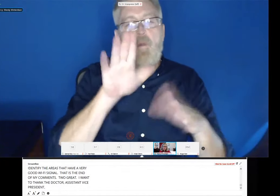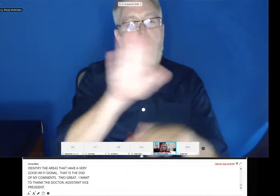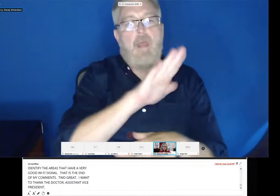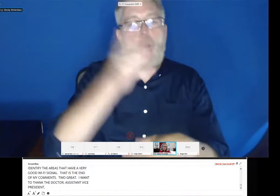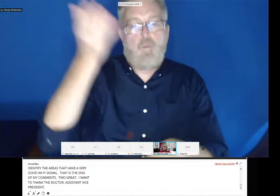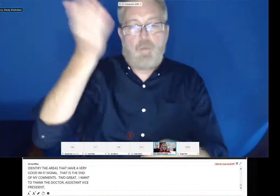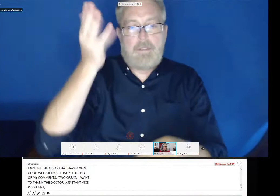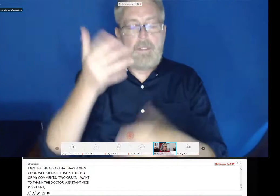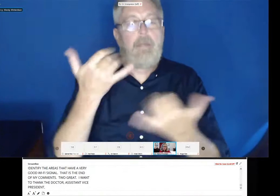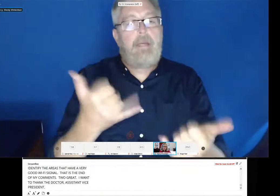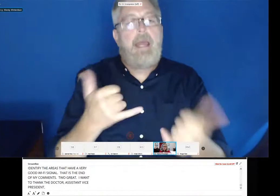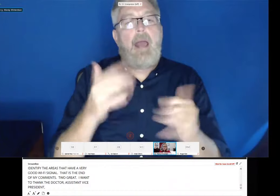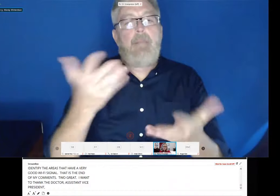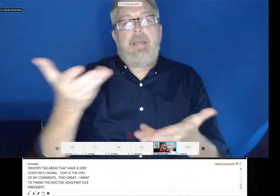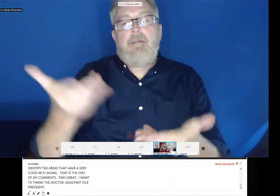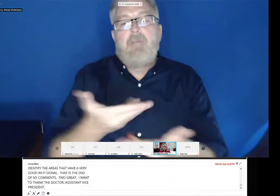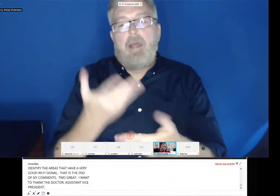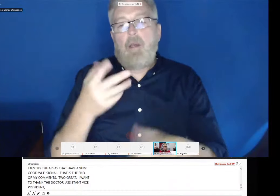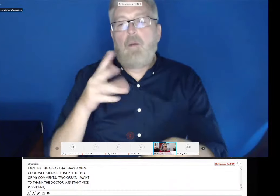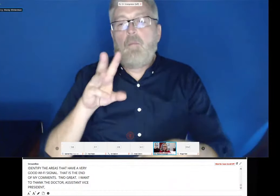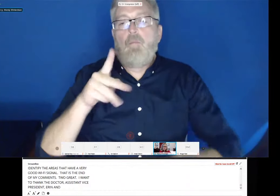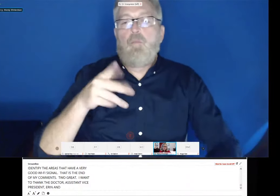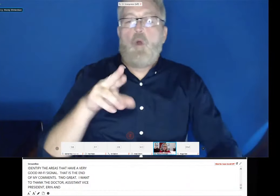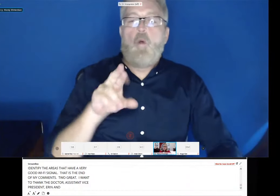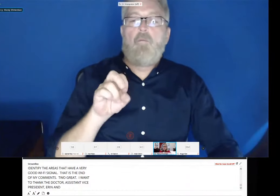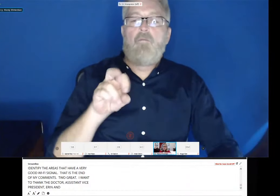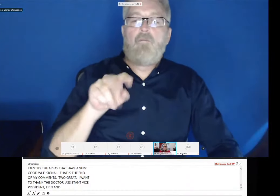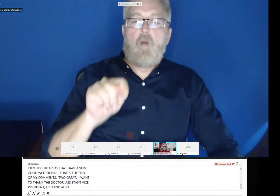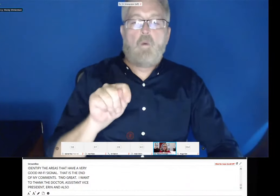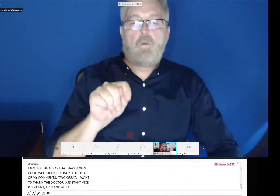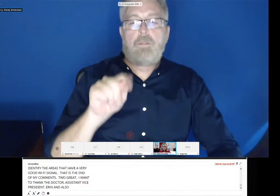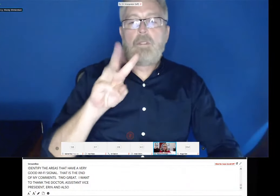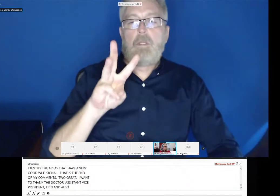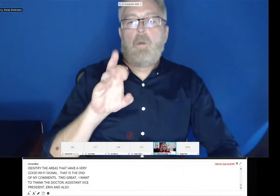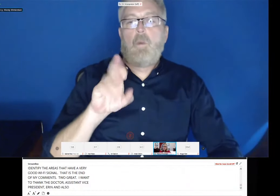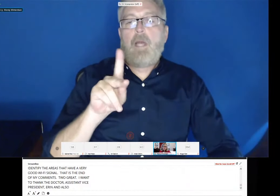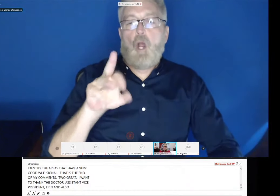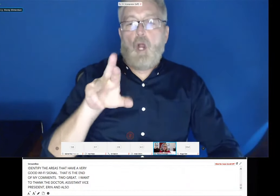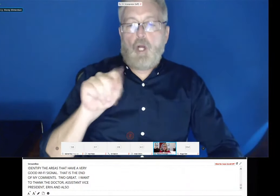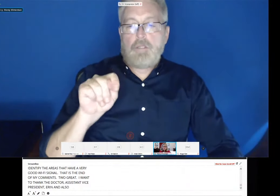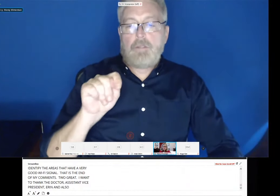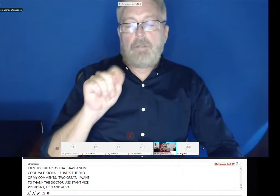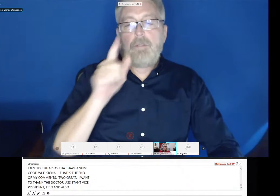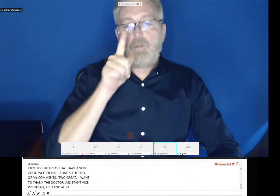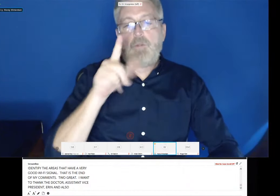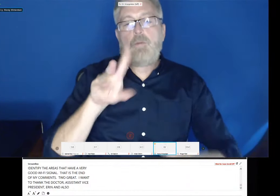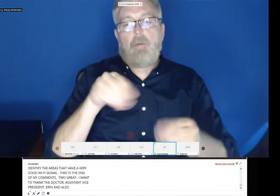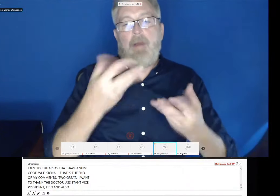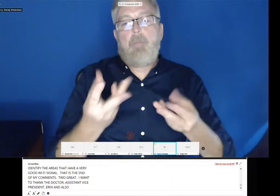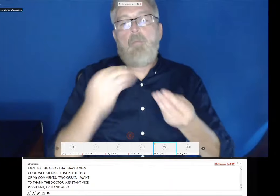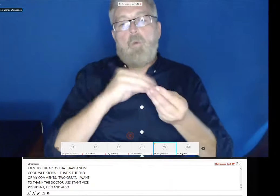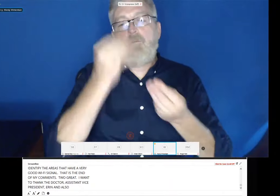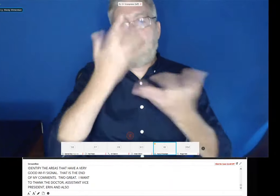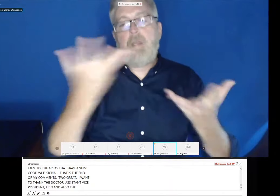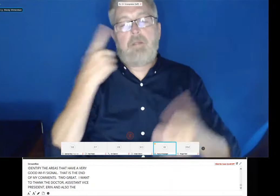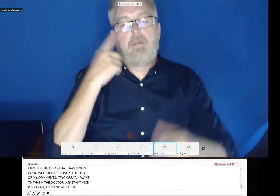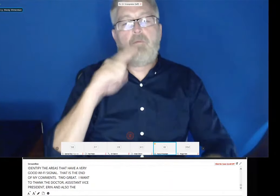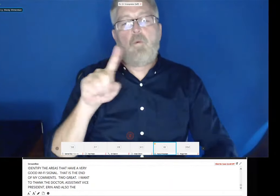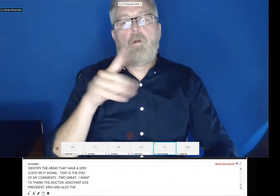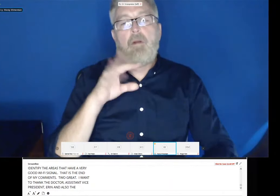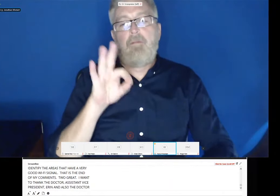And now I'd like to invite Provost Wickert to provide some additional information for our faculty and students.